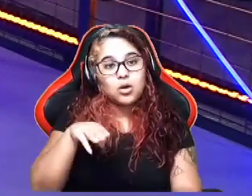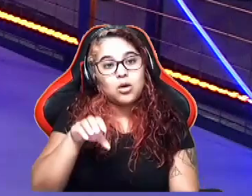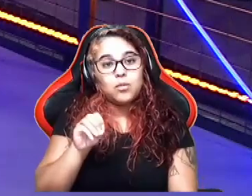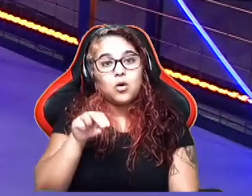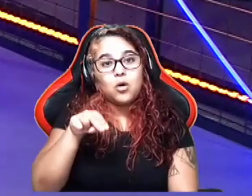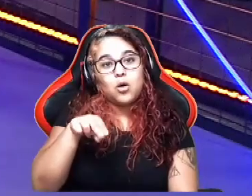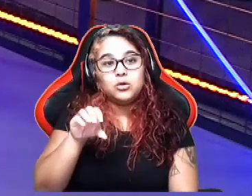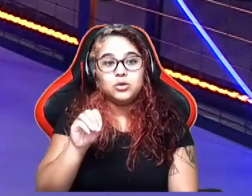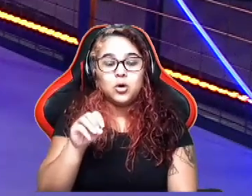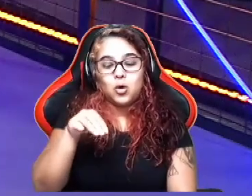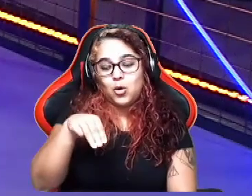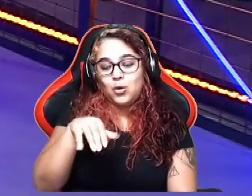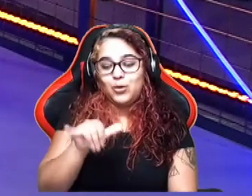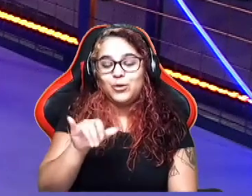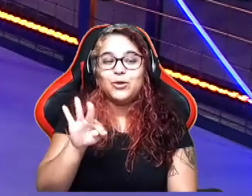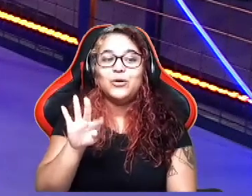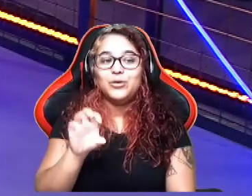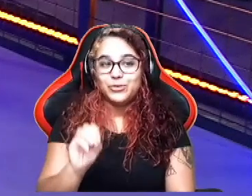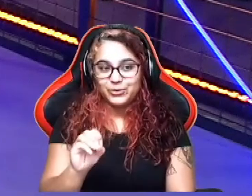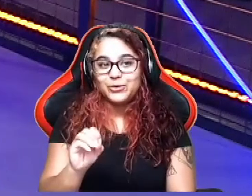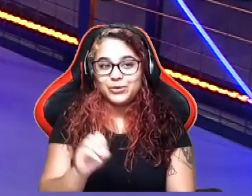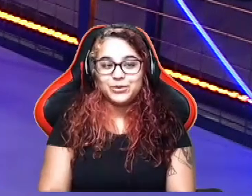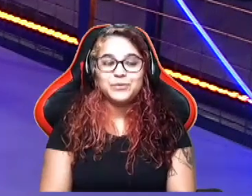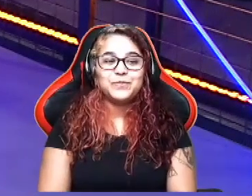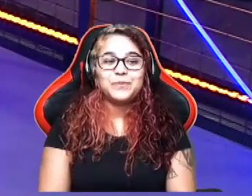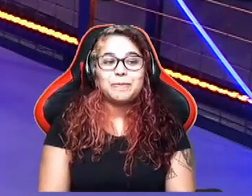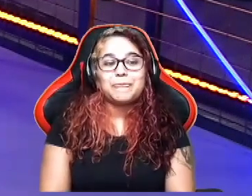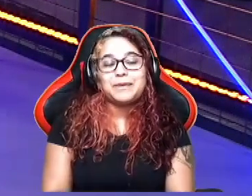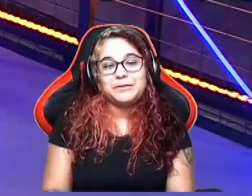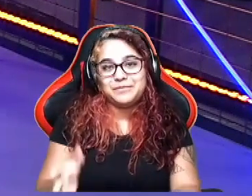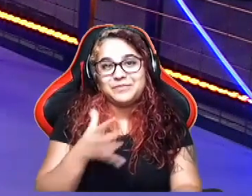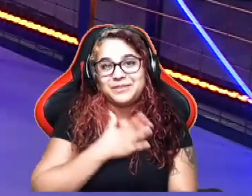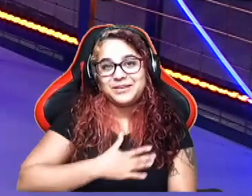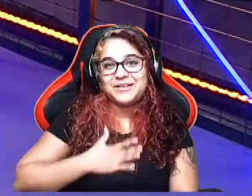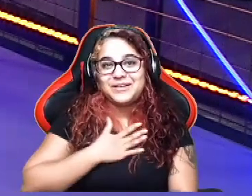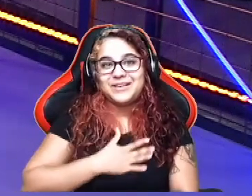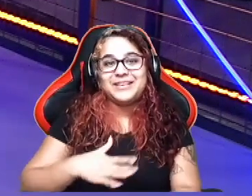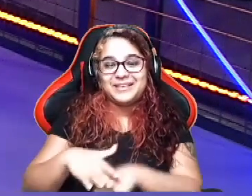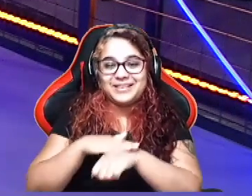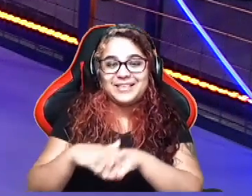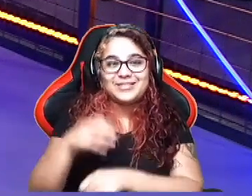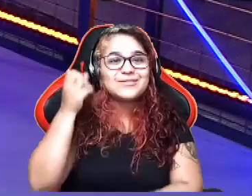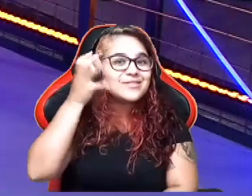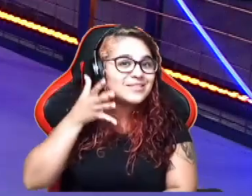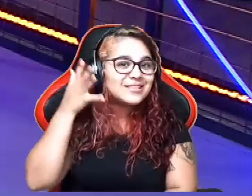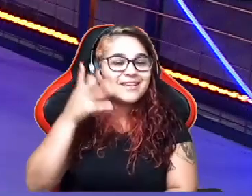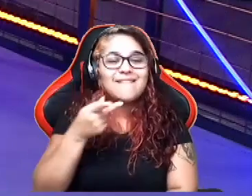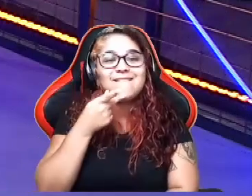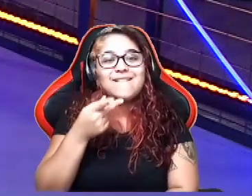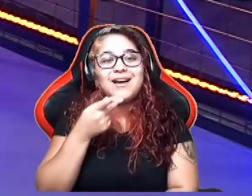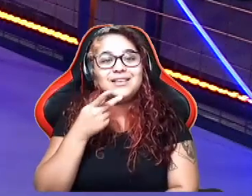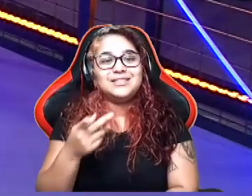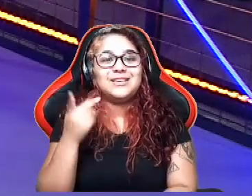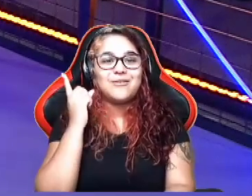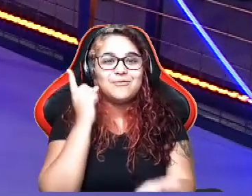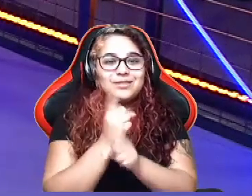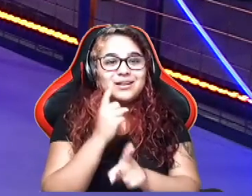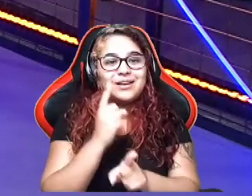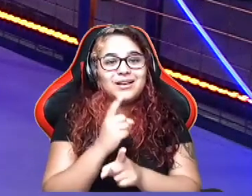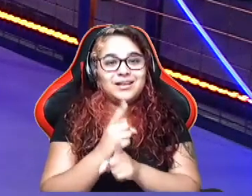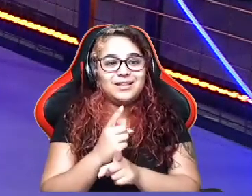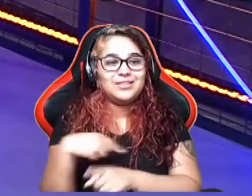us, contact Monomyto. And similarly, I often say in my panels that it's very easy to